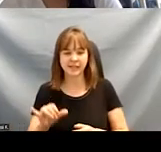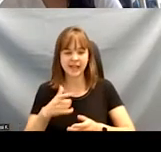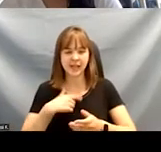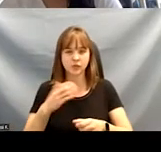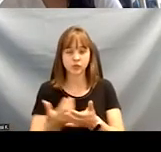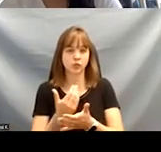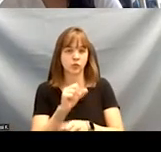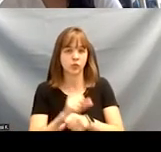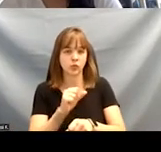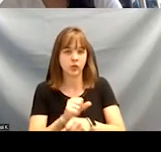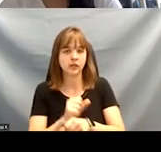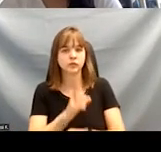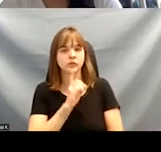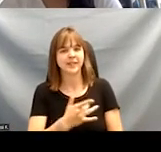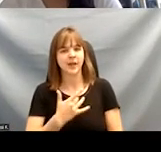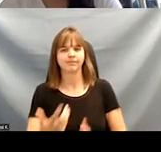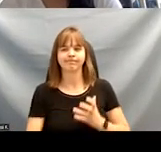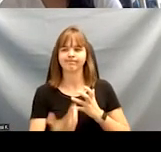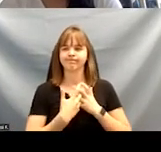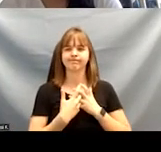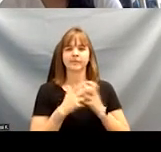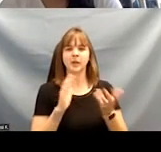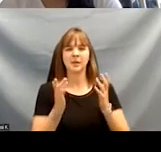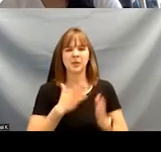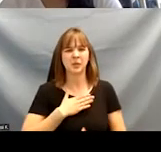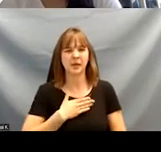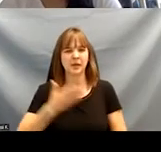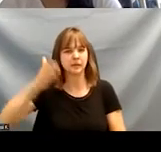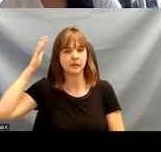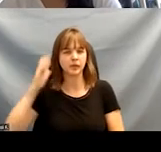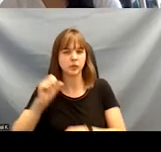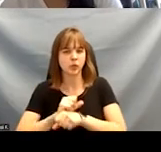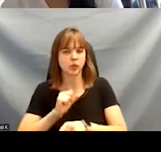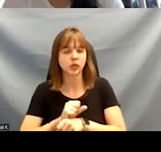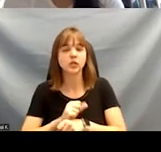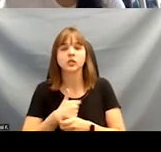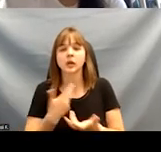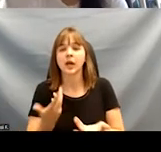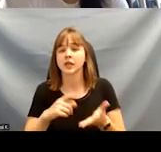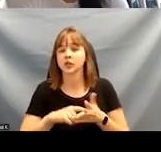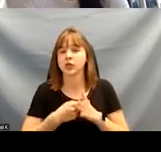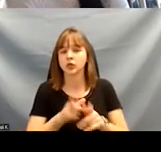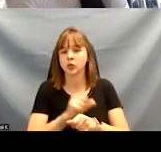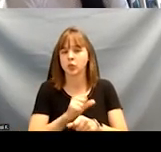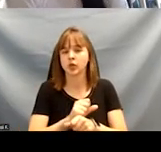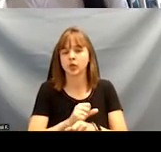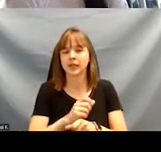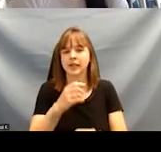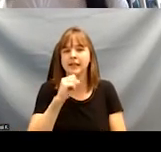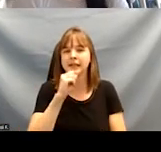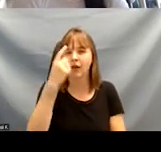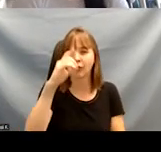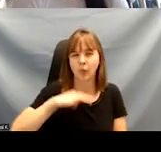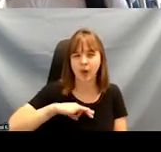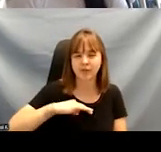before. So I started to go into nonprofit work. I did a couple of terms with